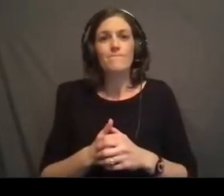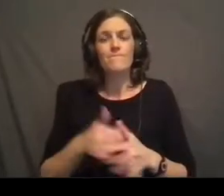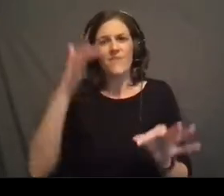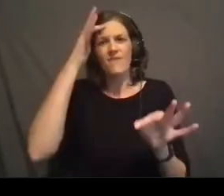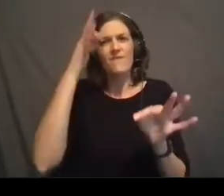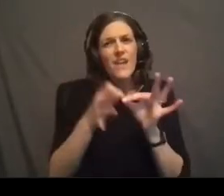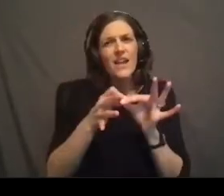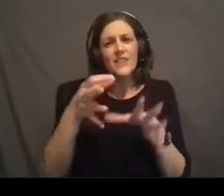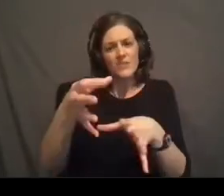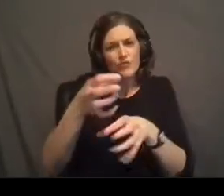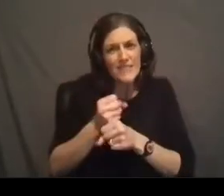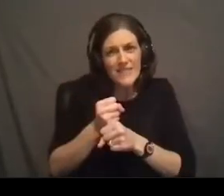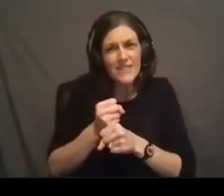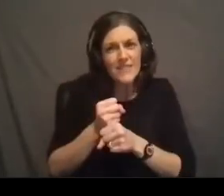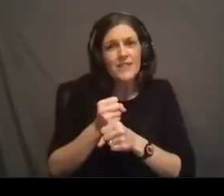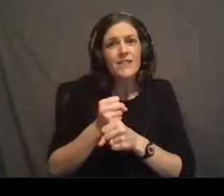Faith is receiving